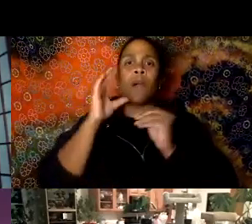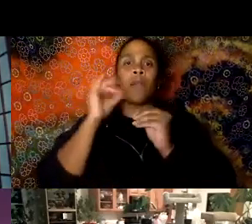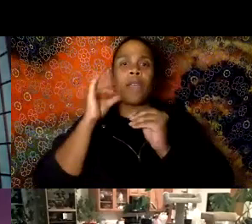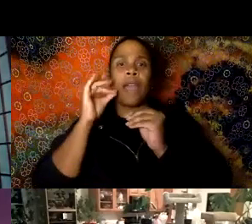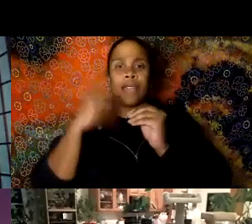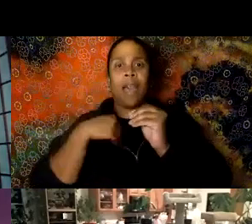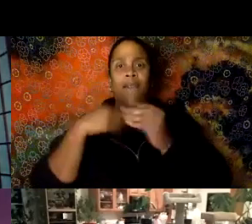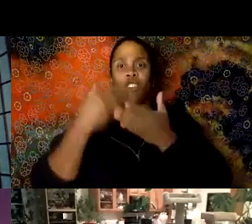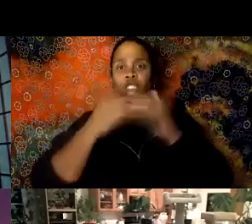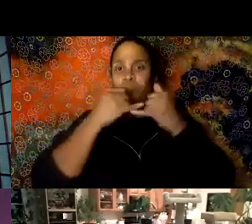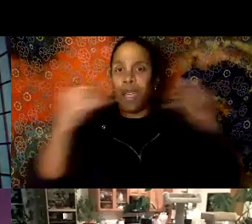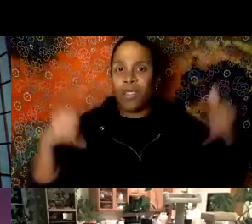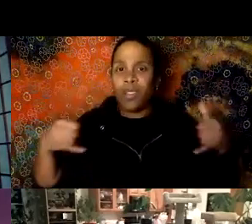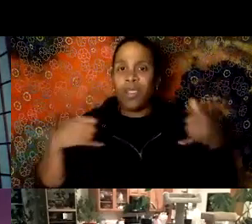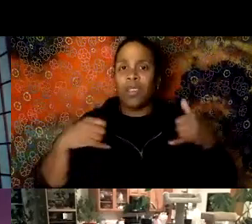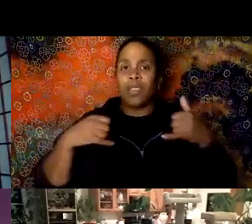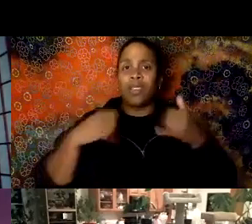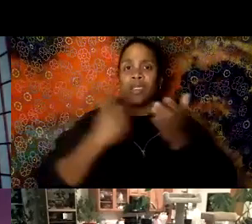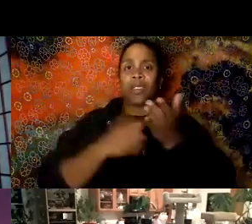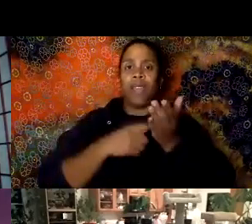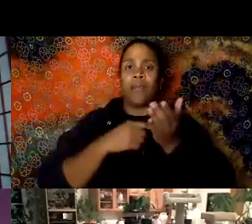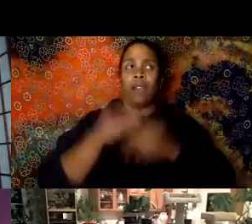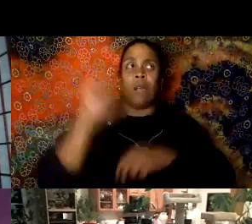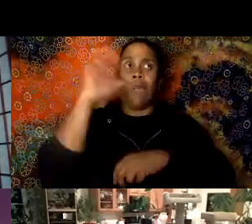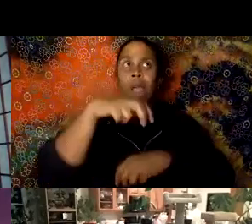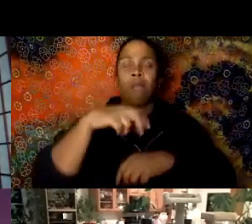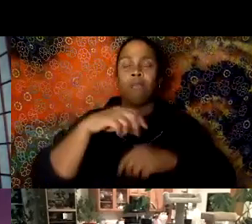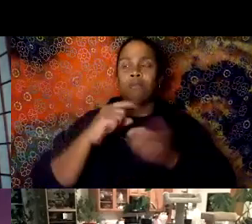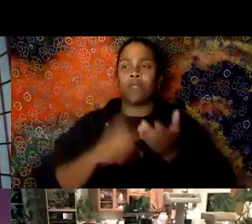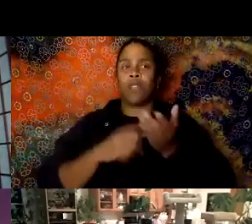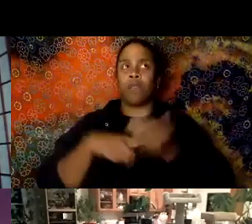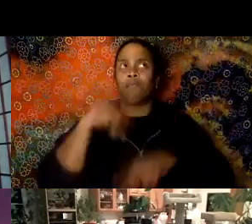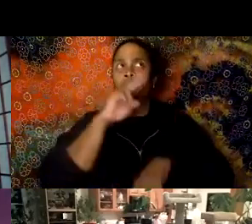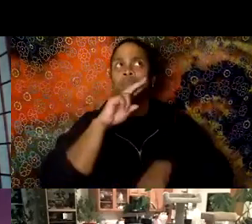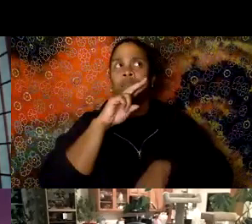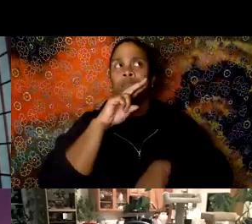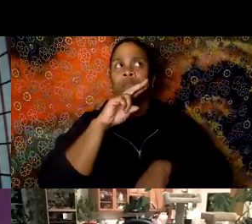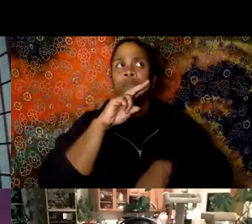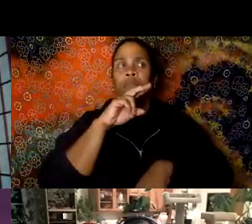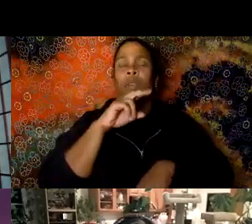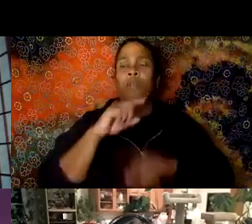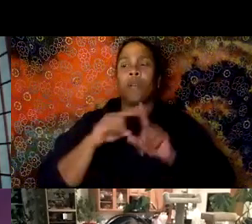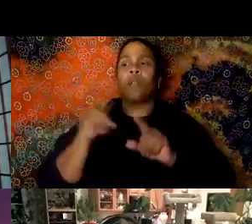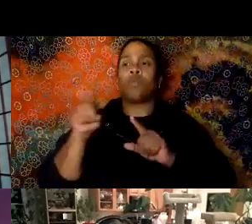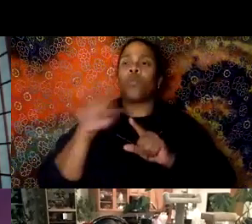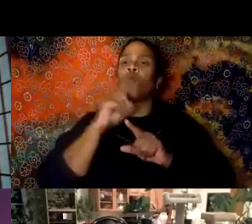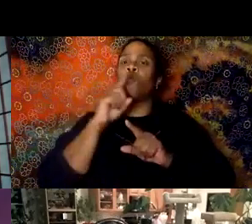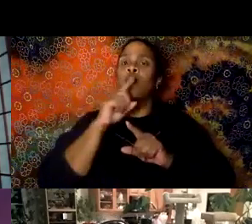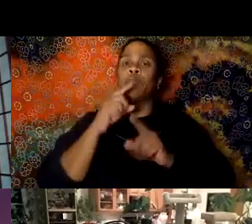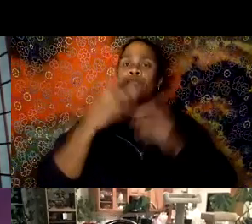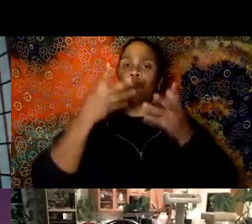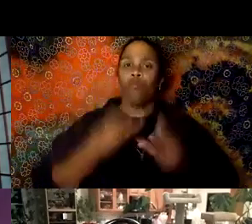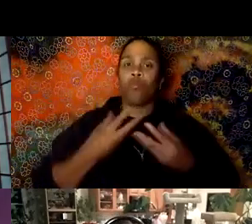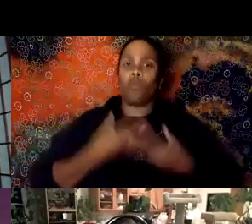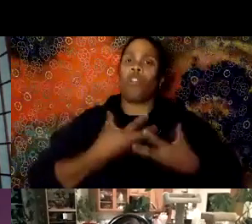go, but even they can just go, you know, they look at you and they let you know, right? So you're incredibly gentle. And for you really to take in that